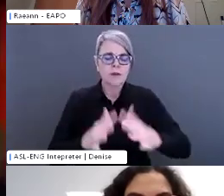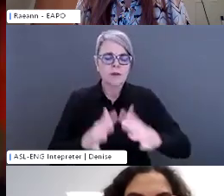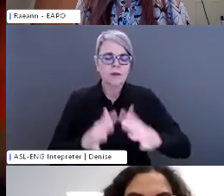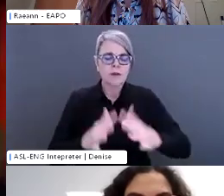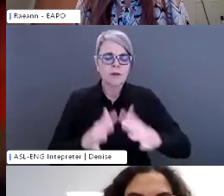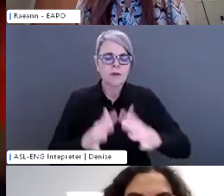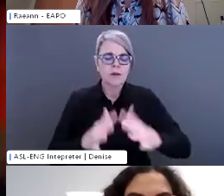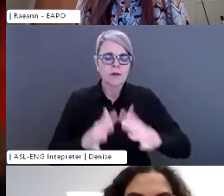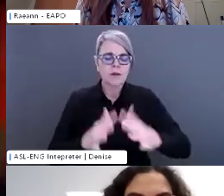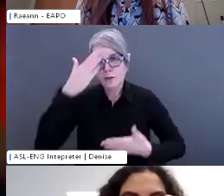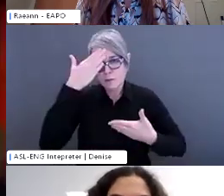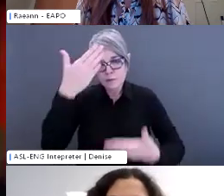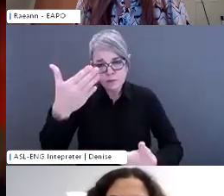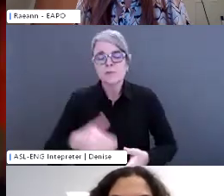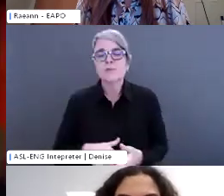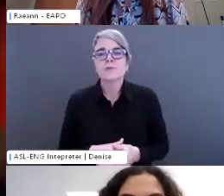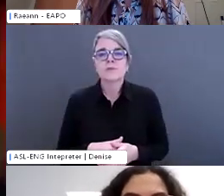territory of a number of First Nations,